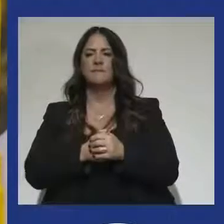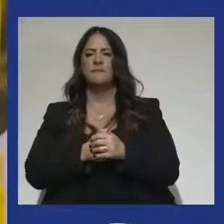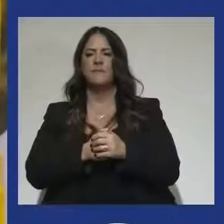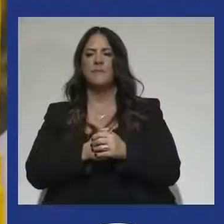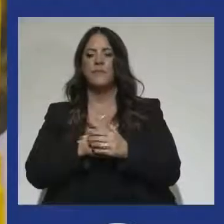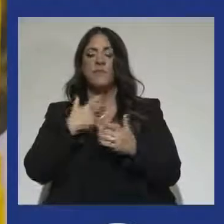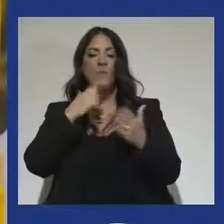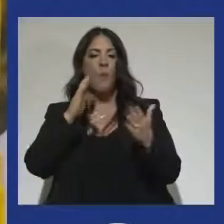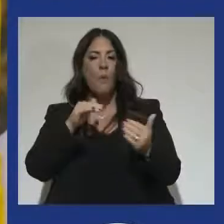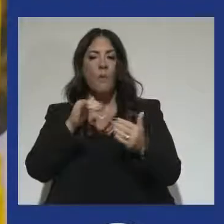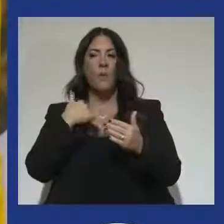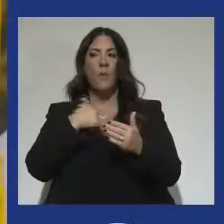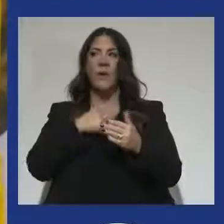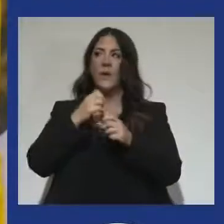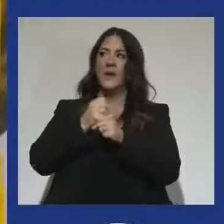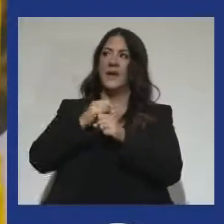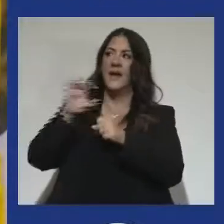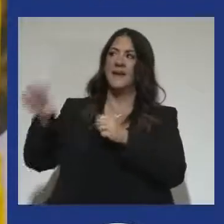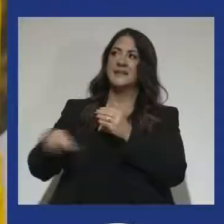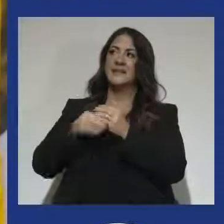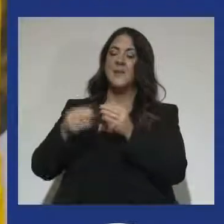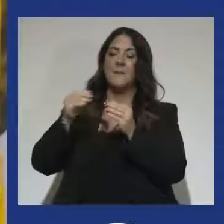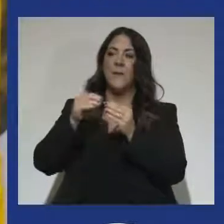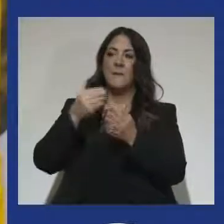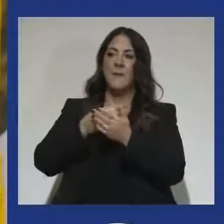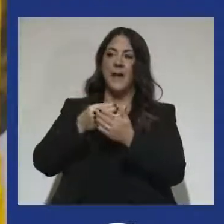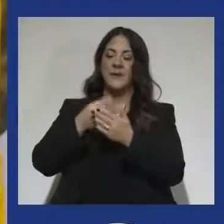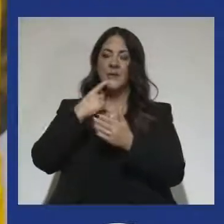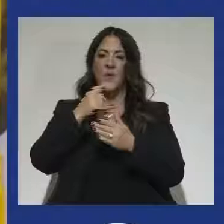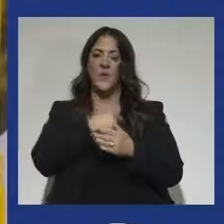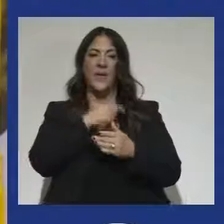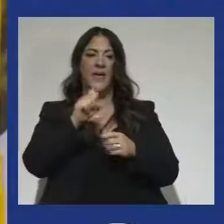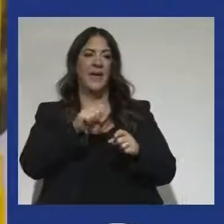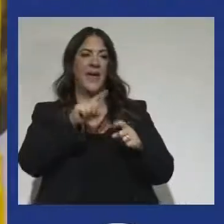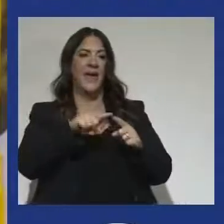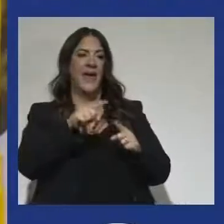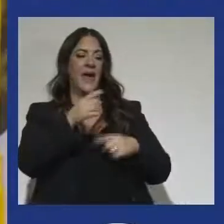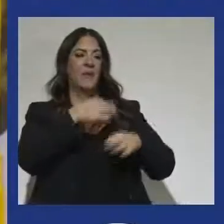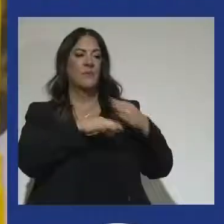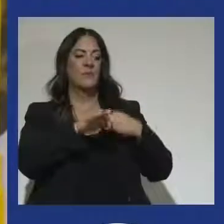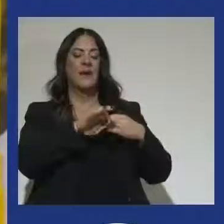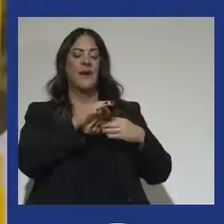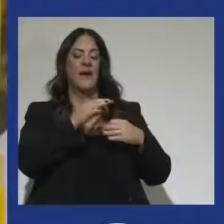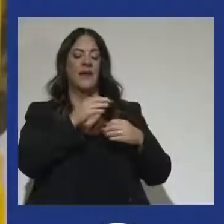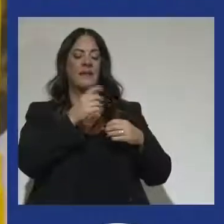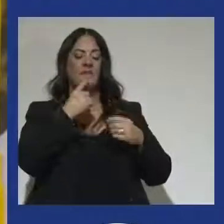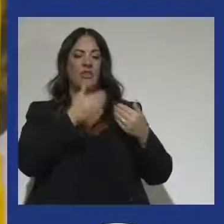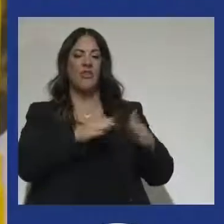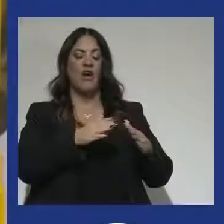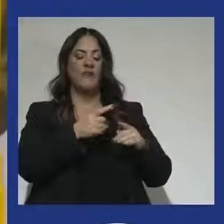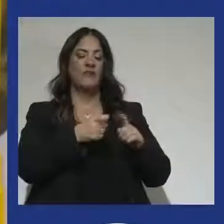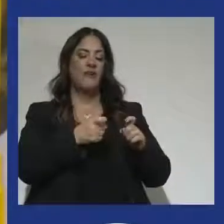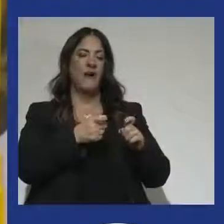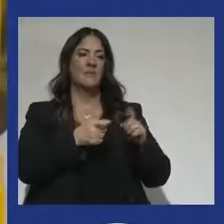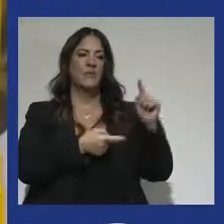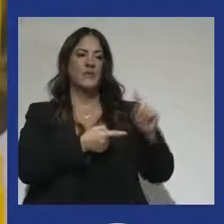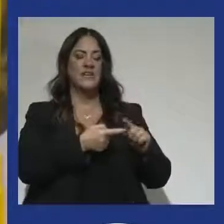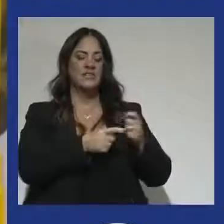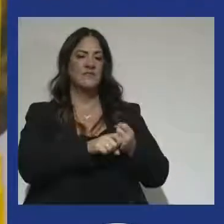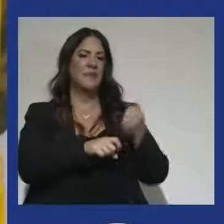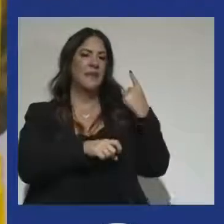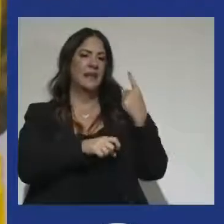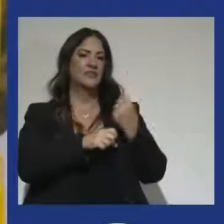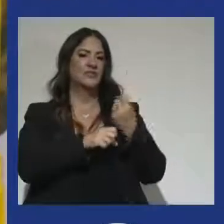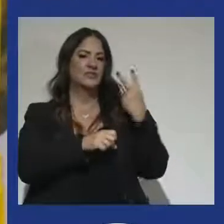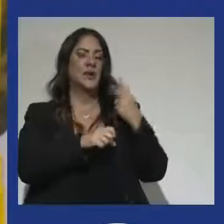hope that we have additional money to be able to restore the budget year reductions, and we will make a final